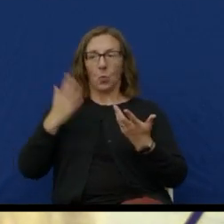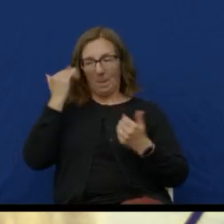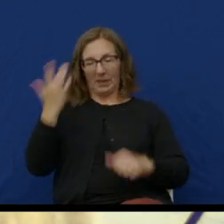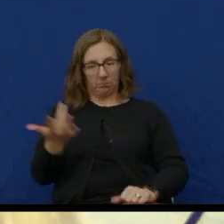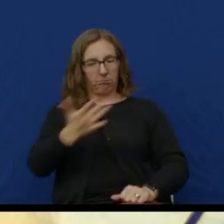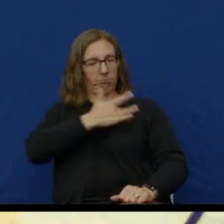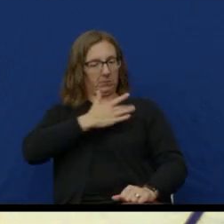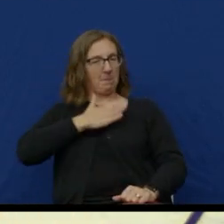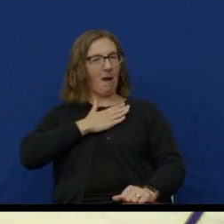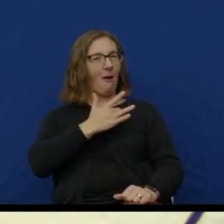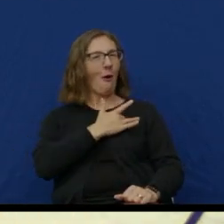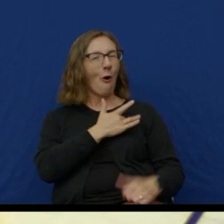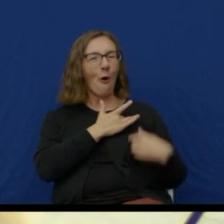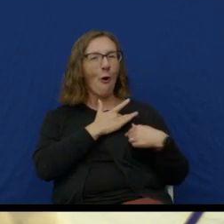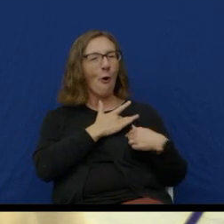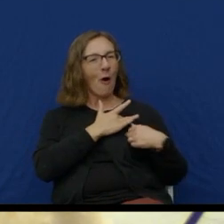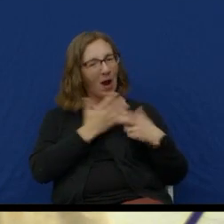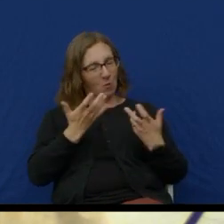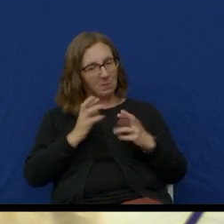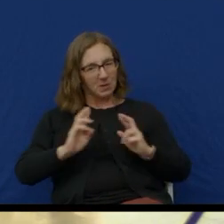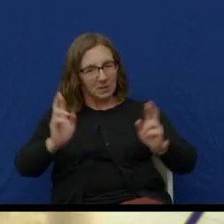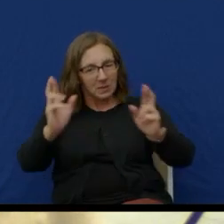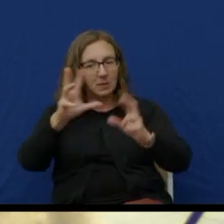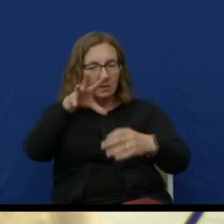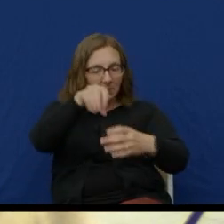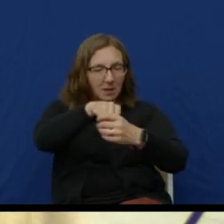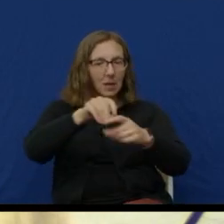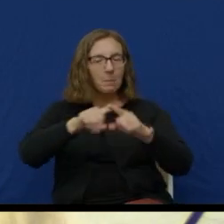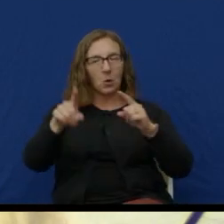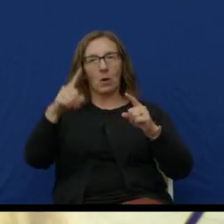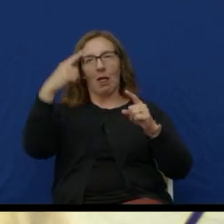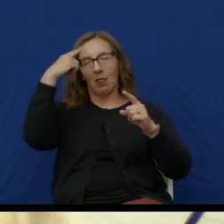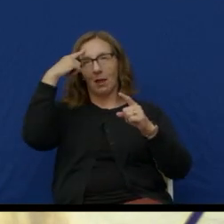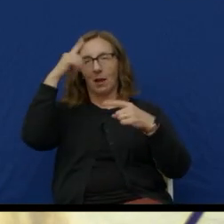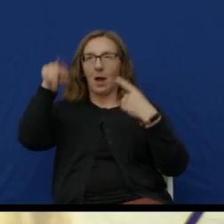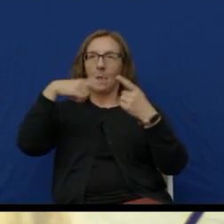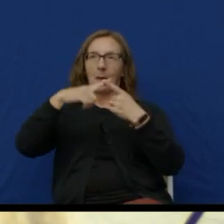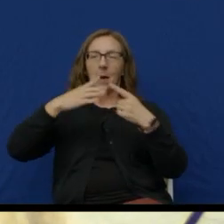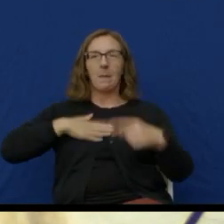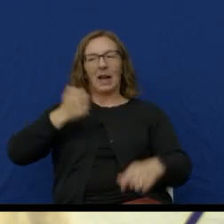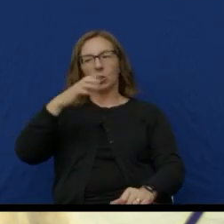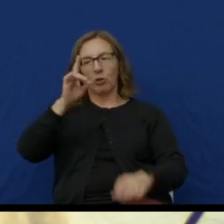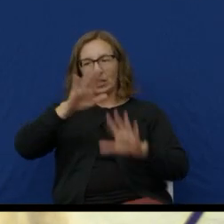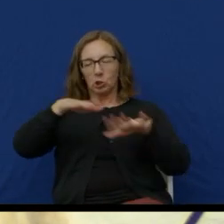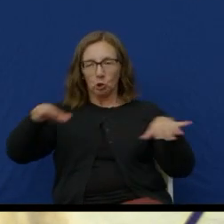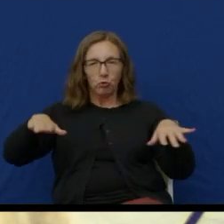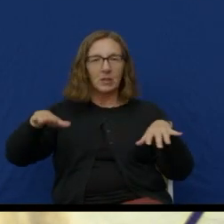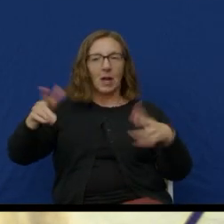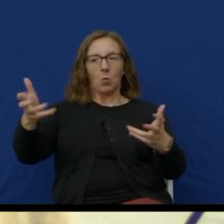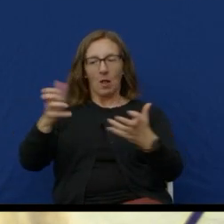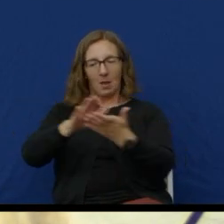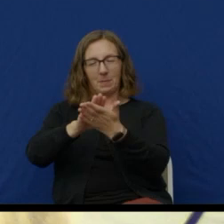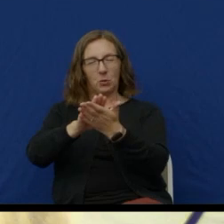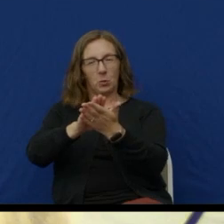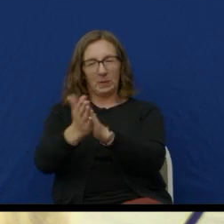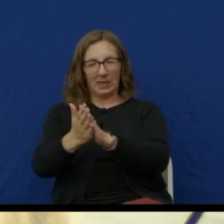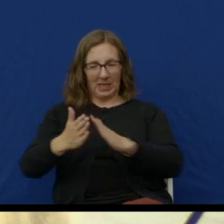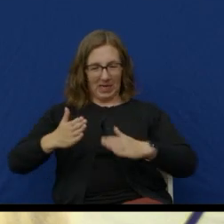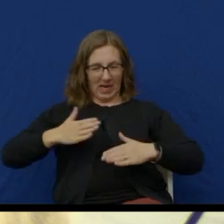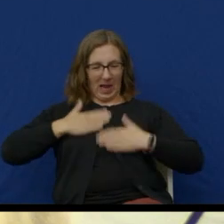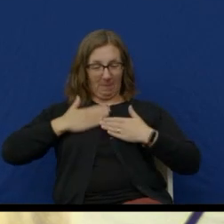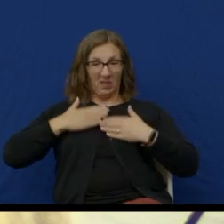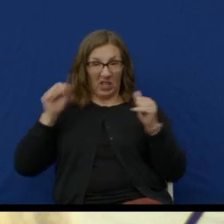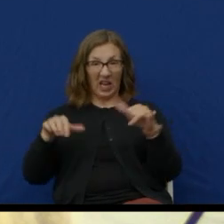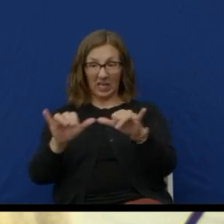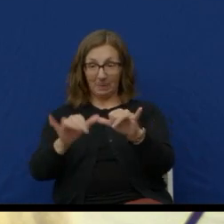in terms of, I want them to be prepared and engaged citizens, but when I think about my 4 grandchildren going through public schools, I want them to be happy. Is it measurable?